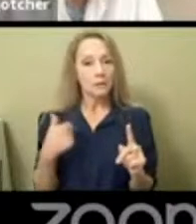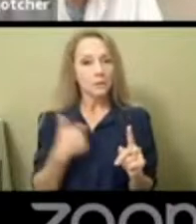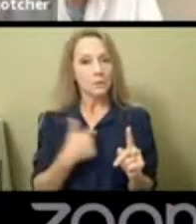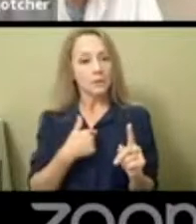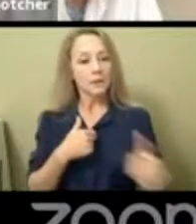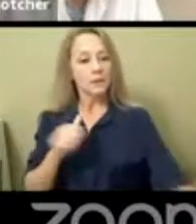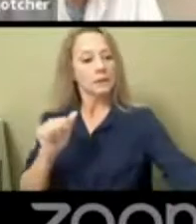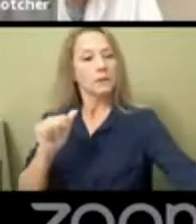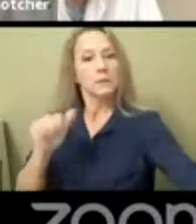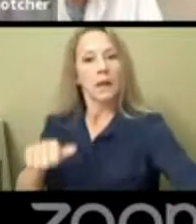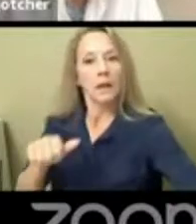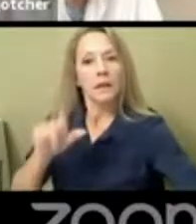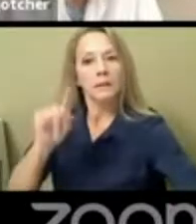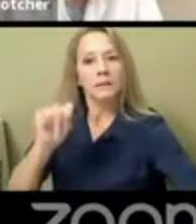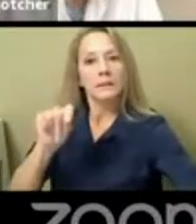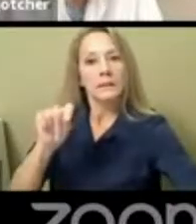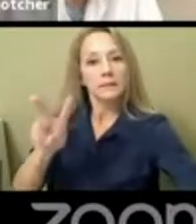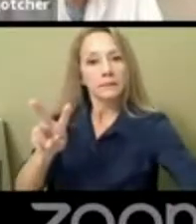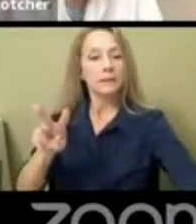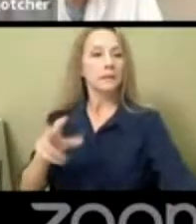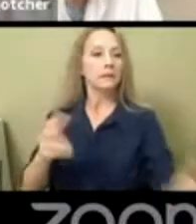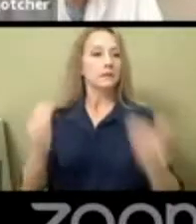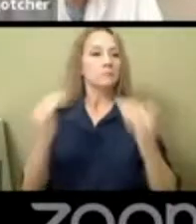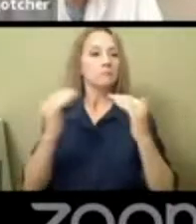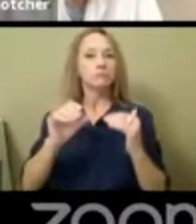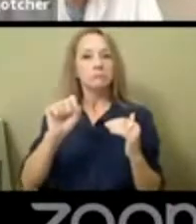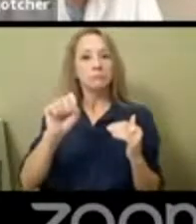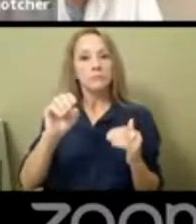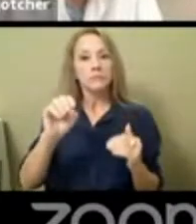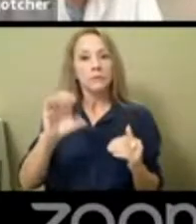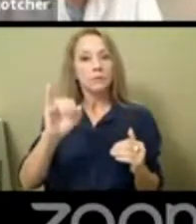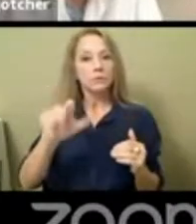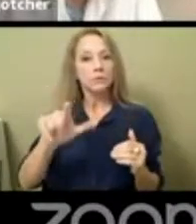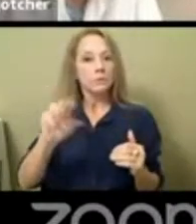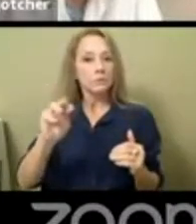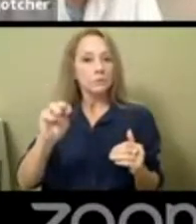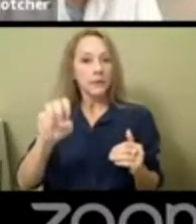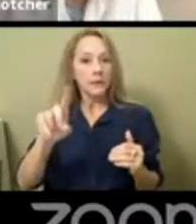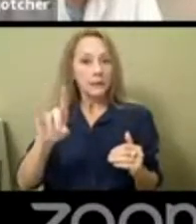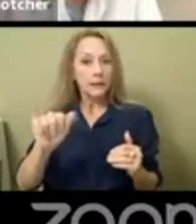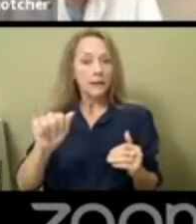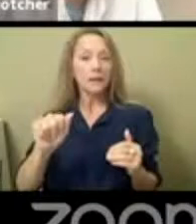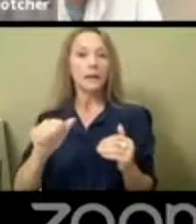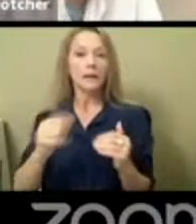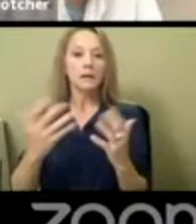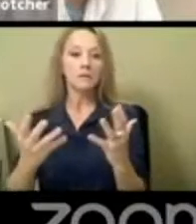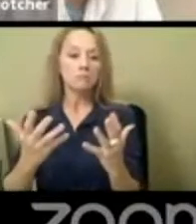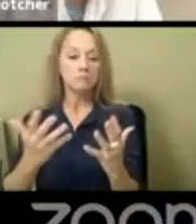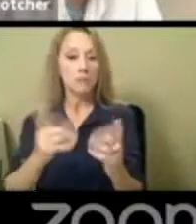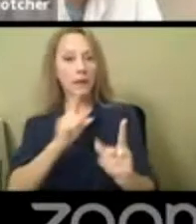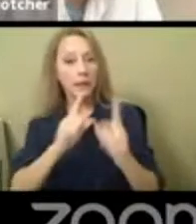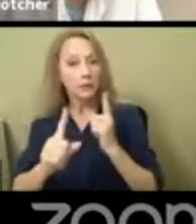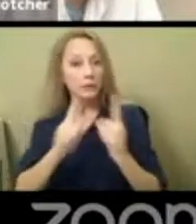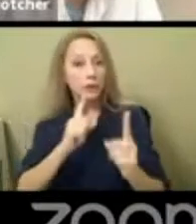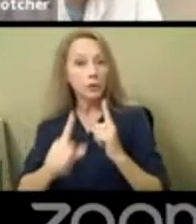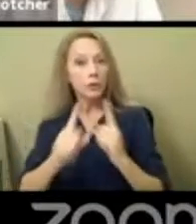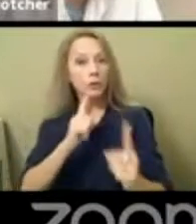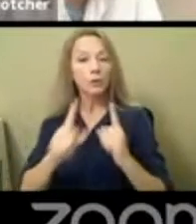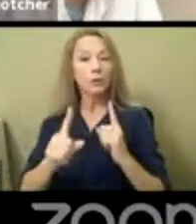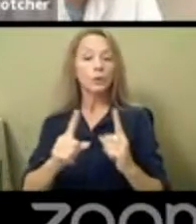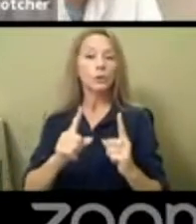on TV or in social media with where there's an interview. I really don't like the thought of